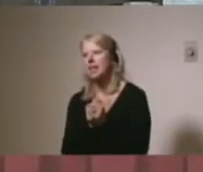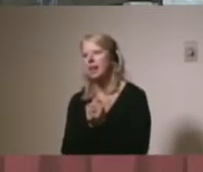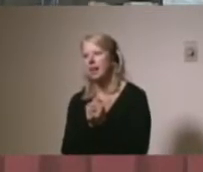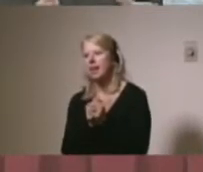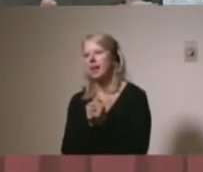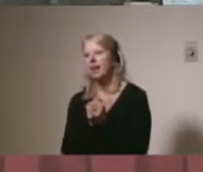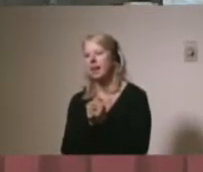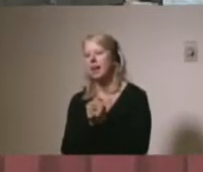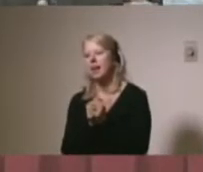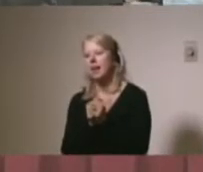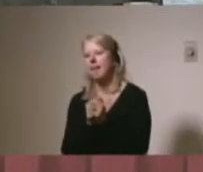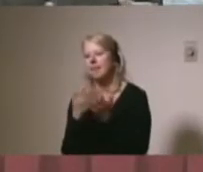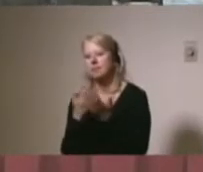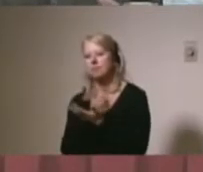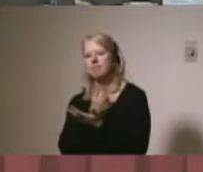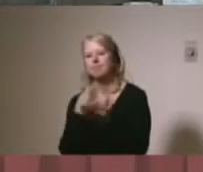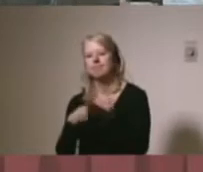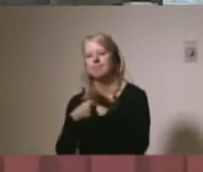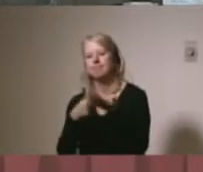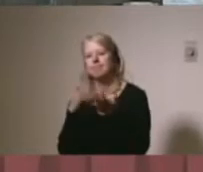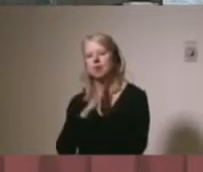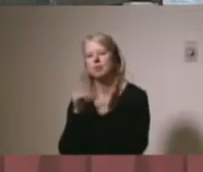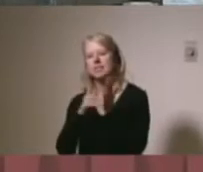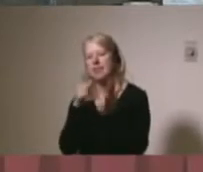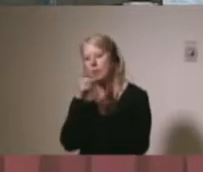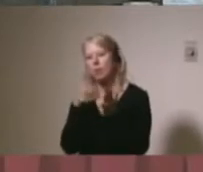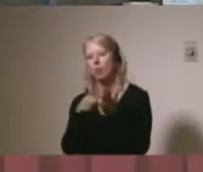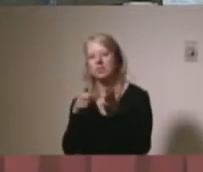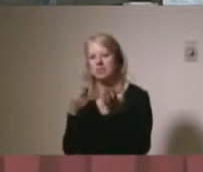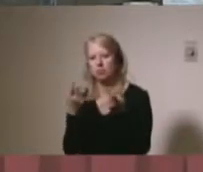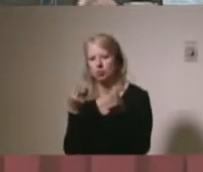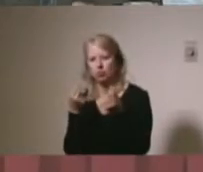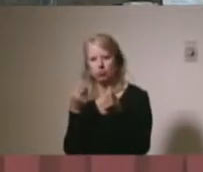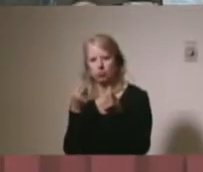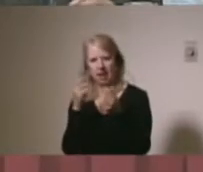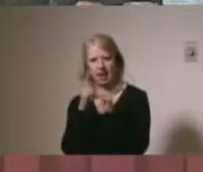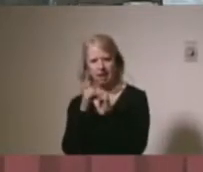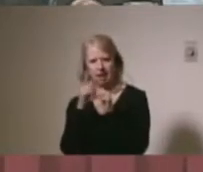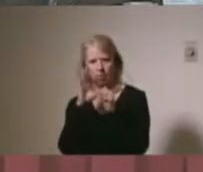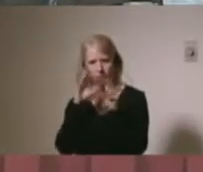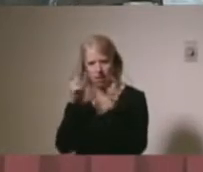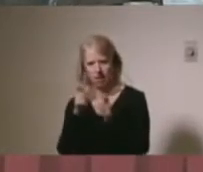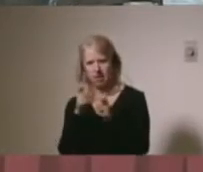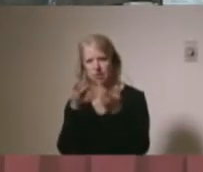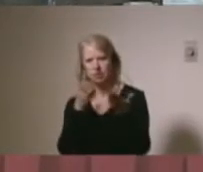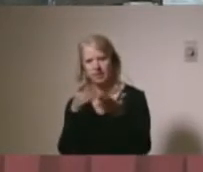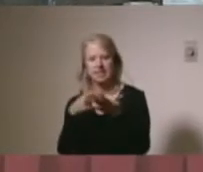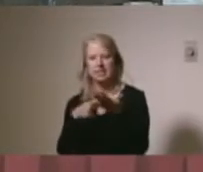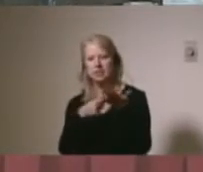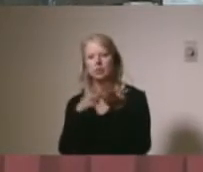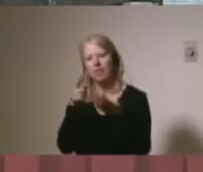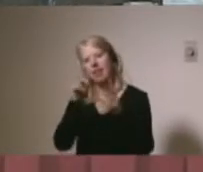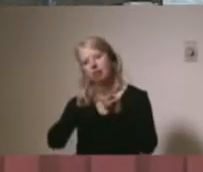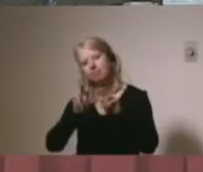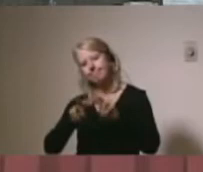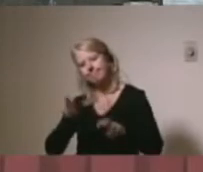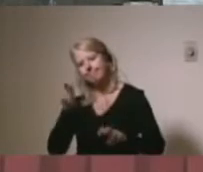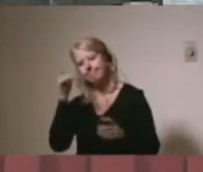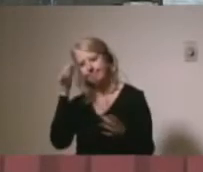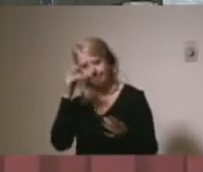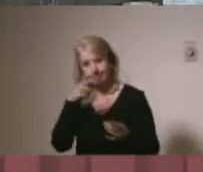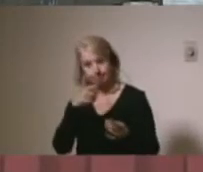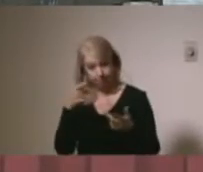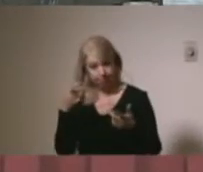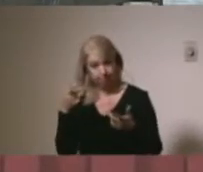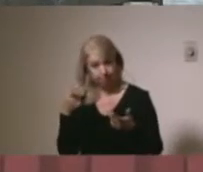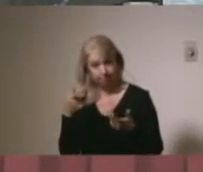we're talking about how New Zealand Post is going to do that. And there's a number of issues they're looking at. Do they go to